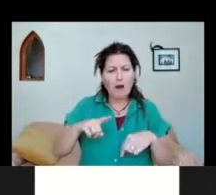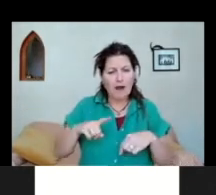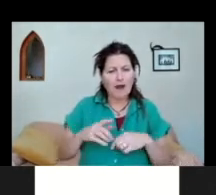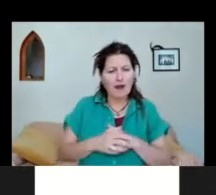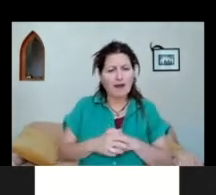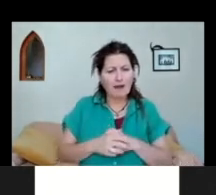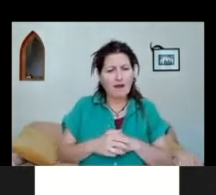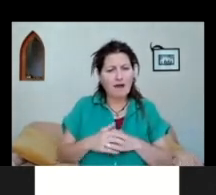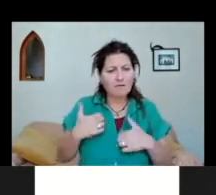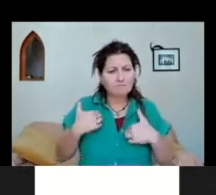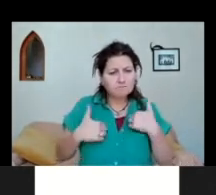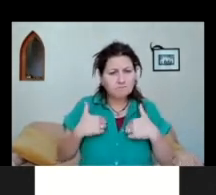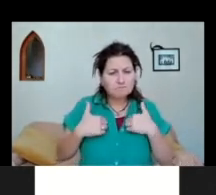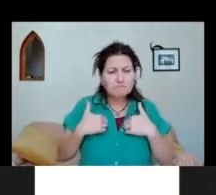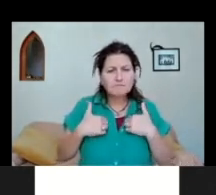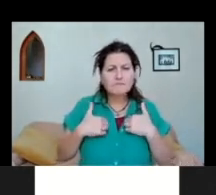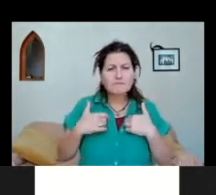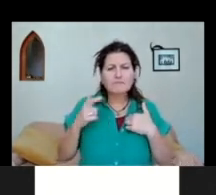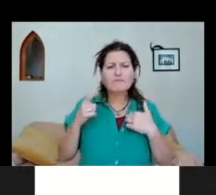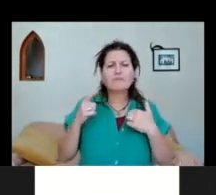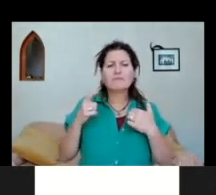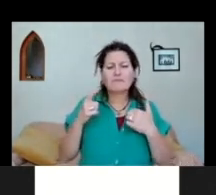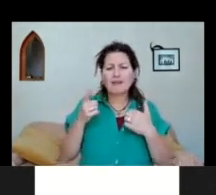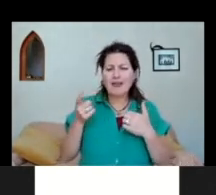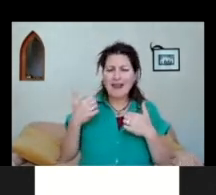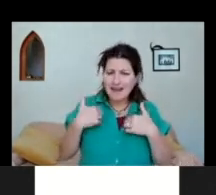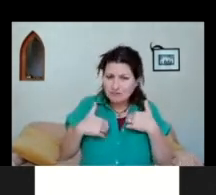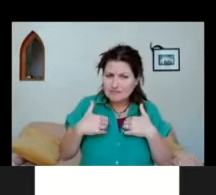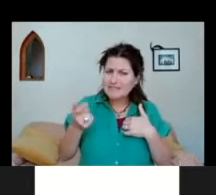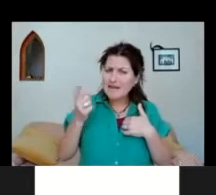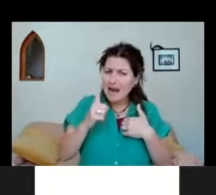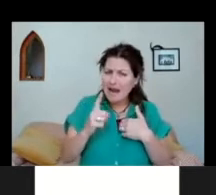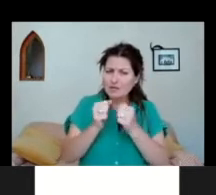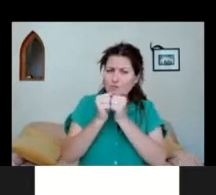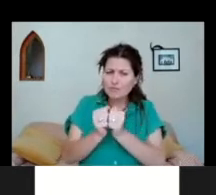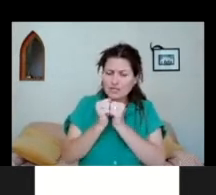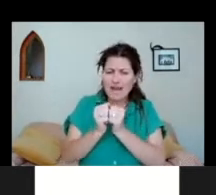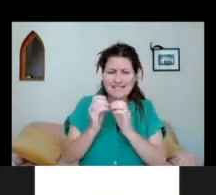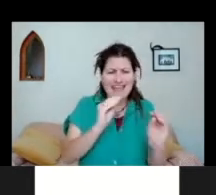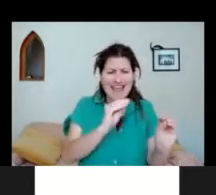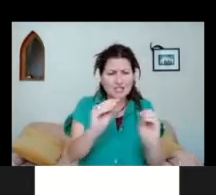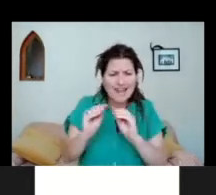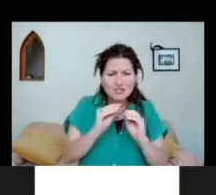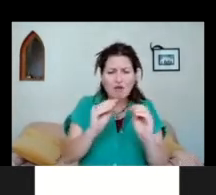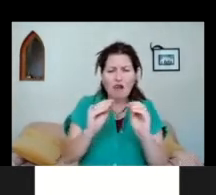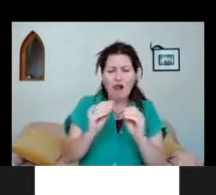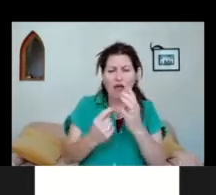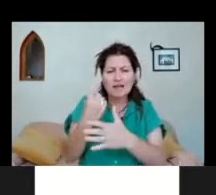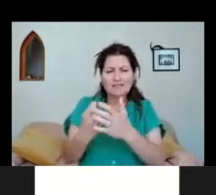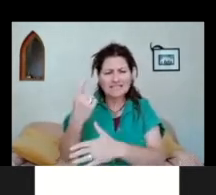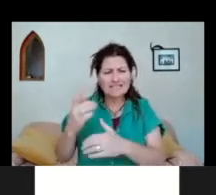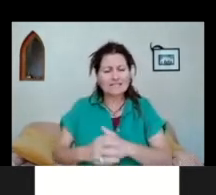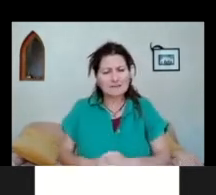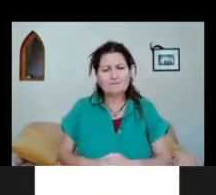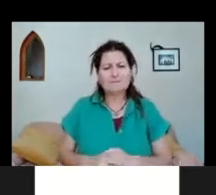of we definitely appreciate educational activities, educational outputs, and in this sense as well, if